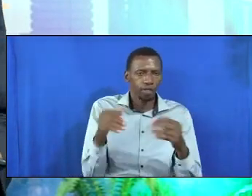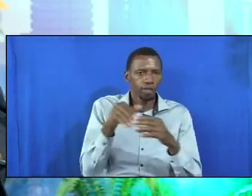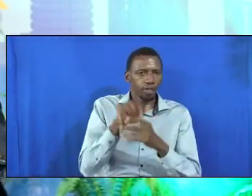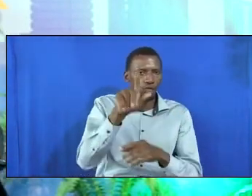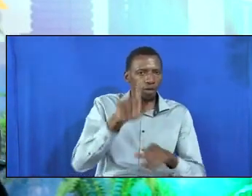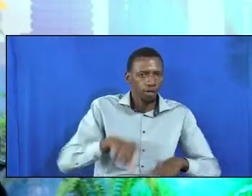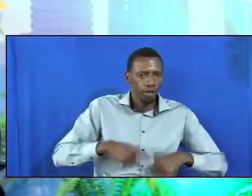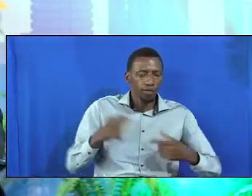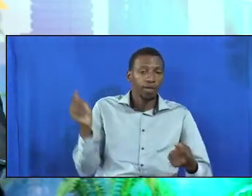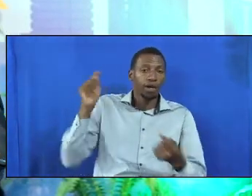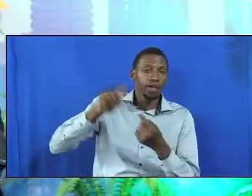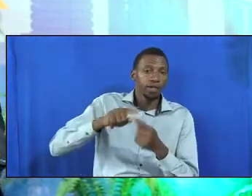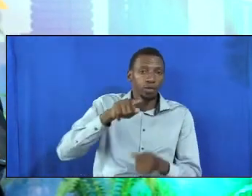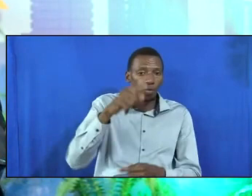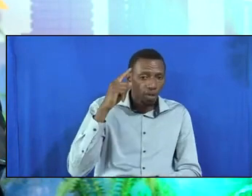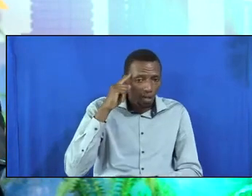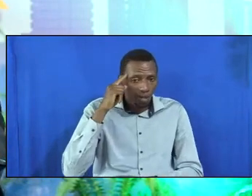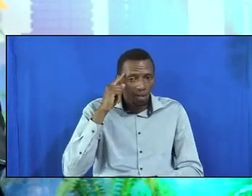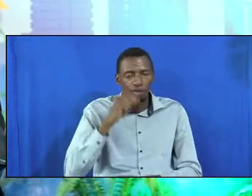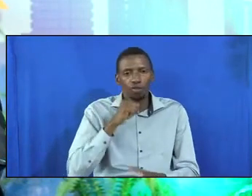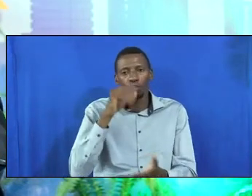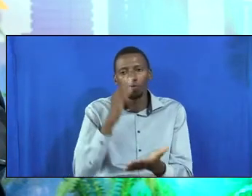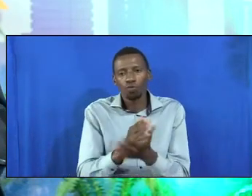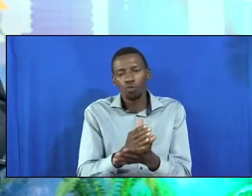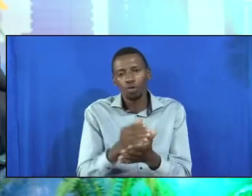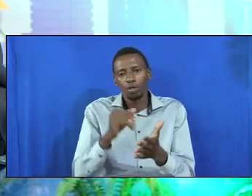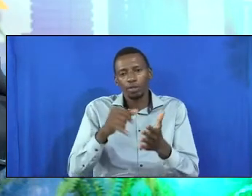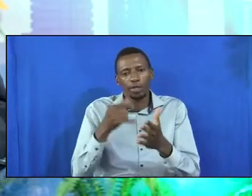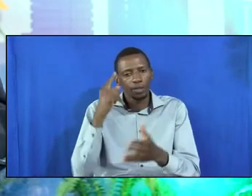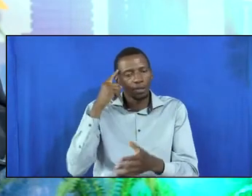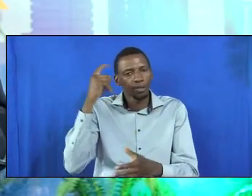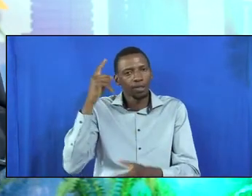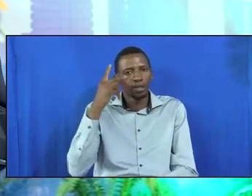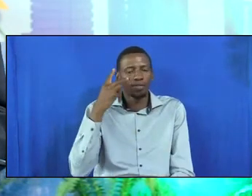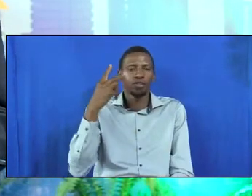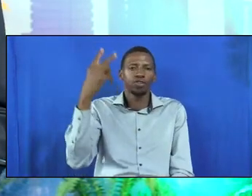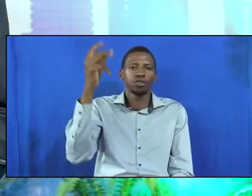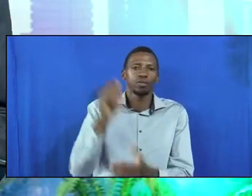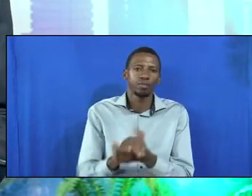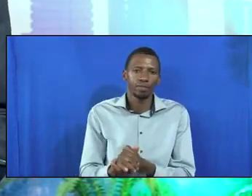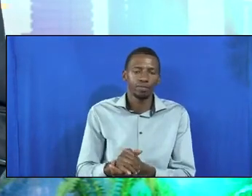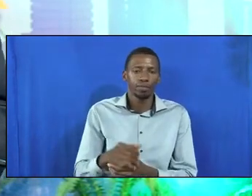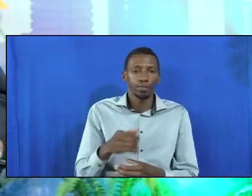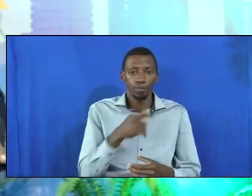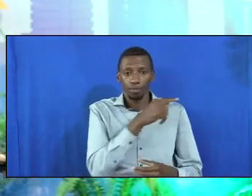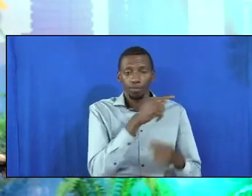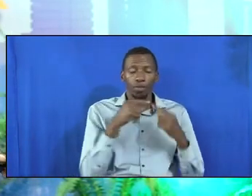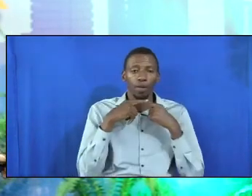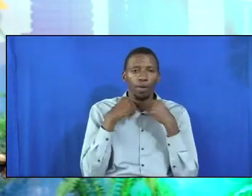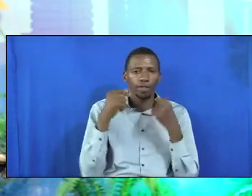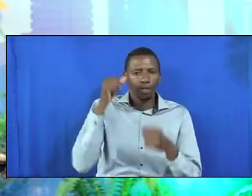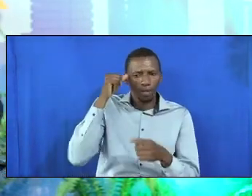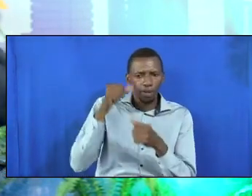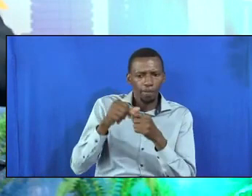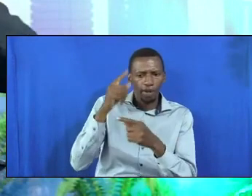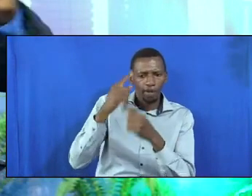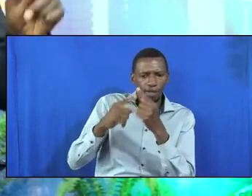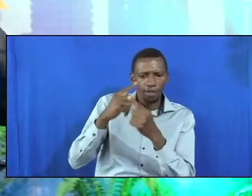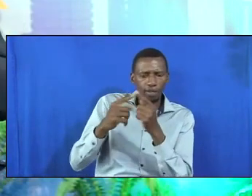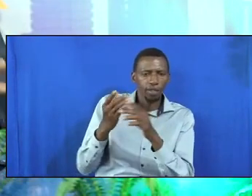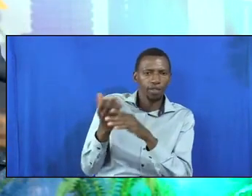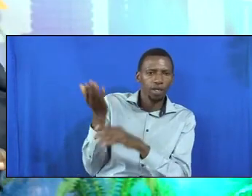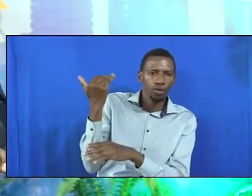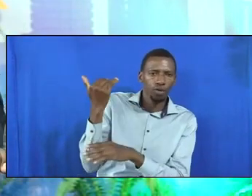not reality, it is a vision. I remember a couple of years ago when I was doing a week of prayer in one of